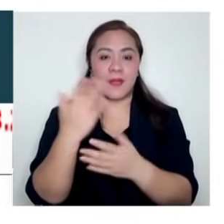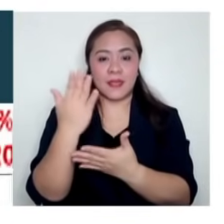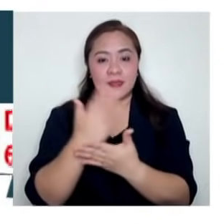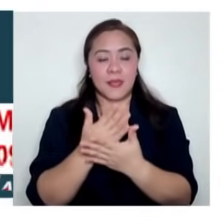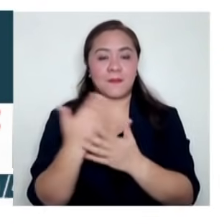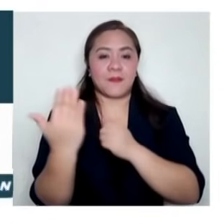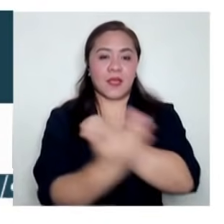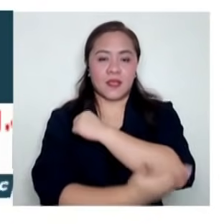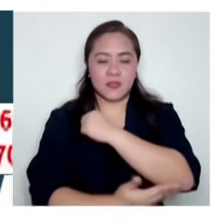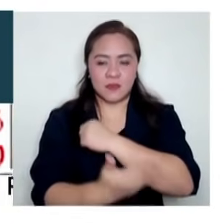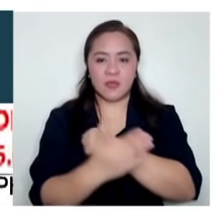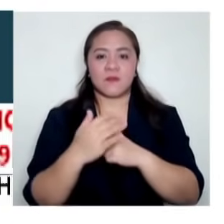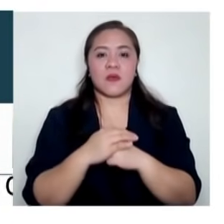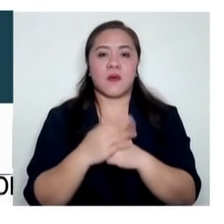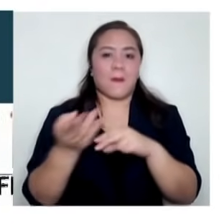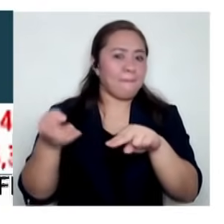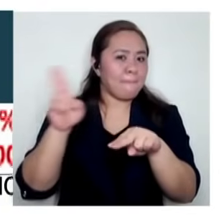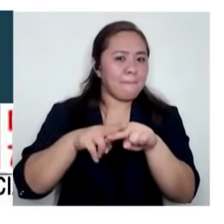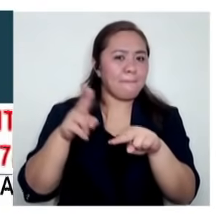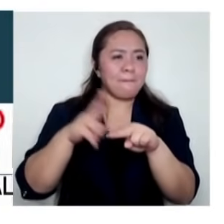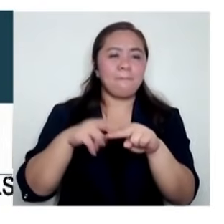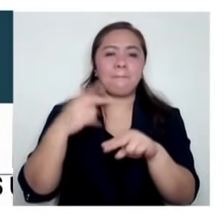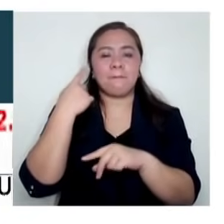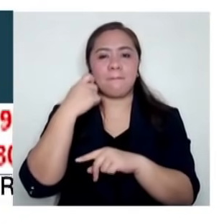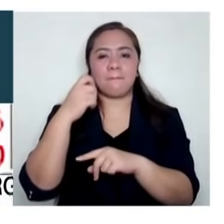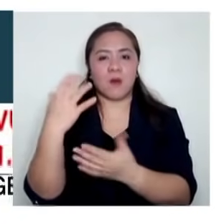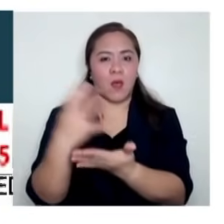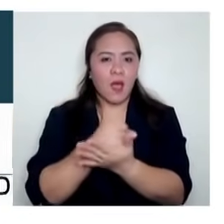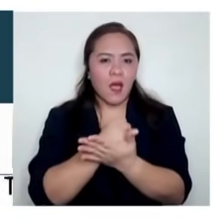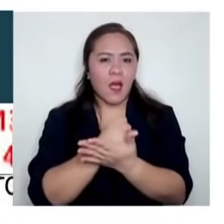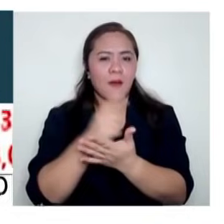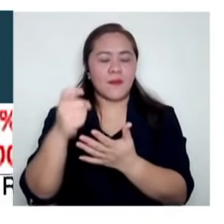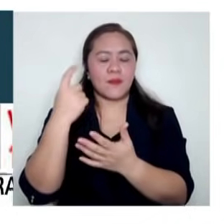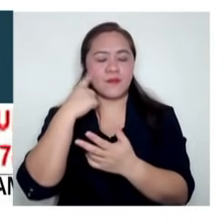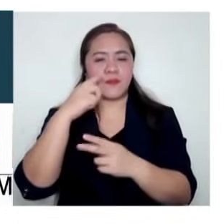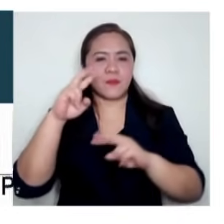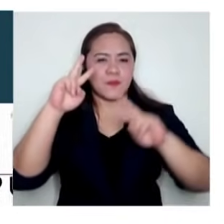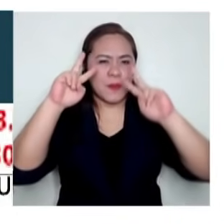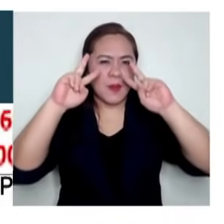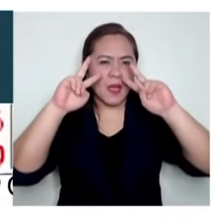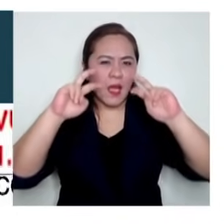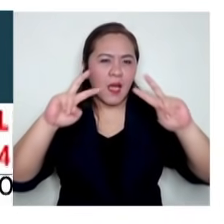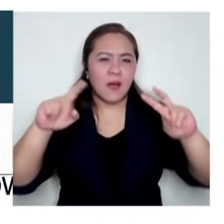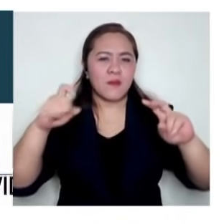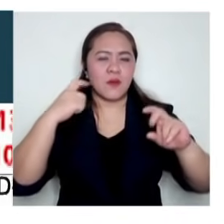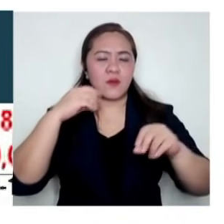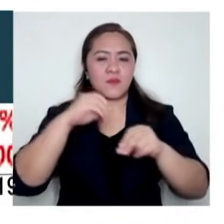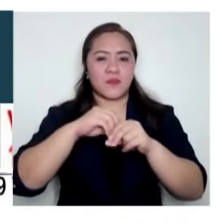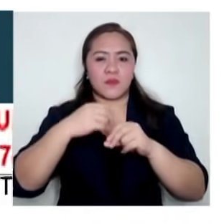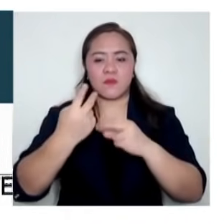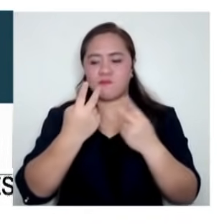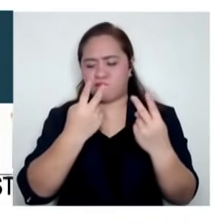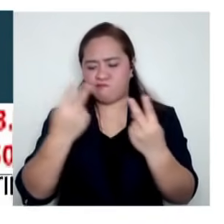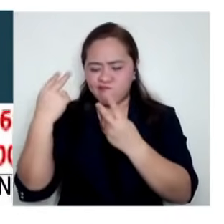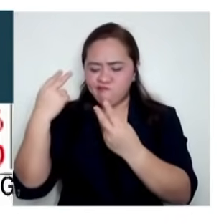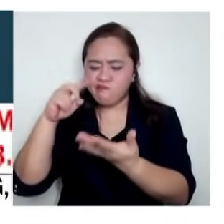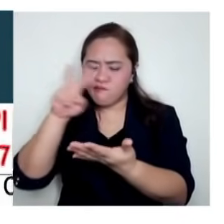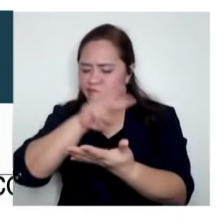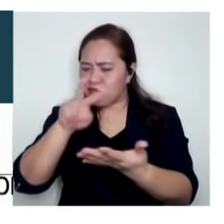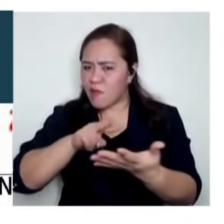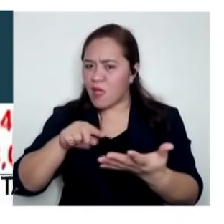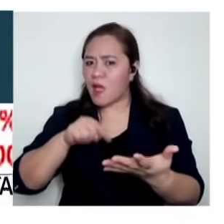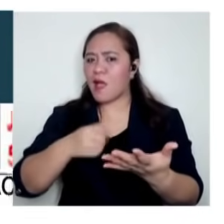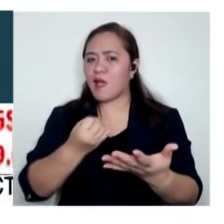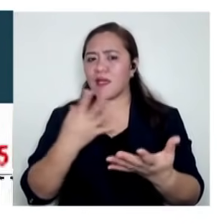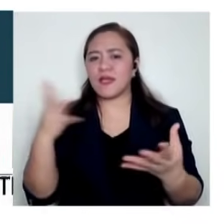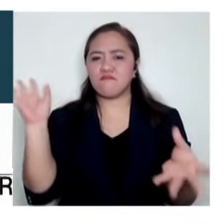and the countries that have also made gains in their vaccination program, they're revisiting their vaccination target. They're revisiting those numbers. Some are